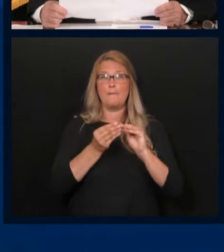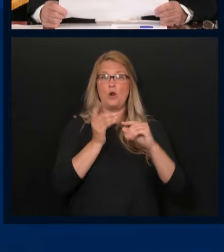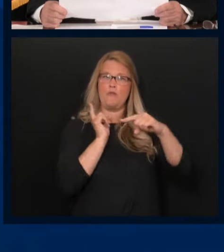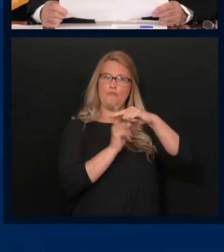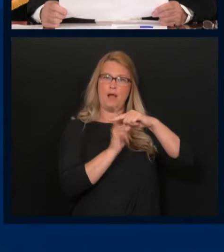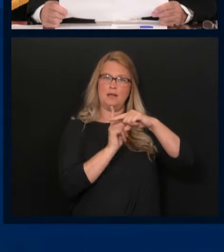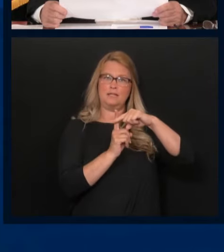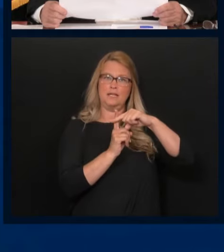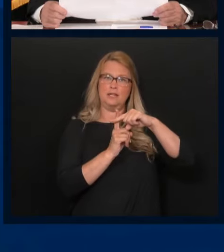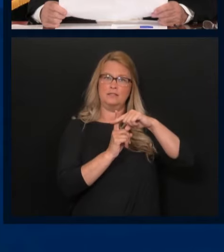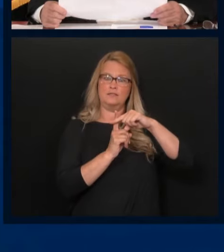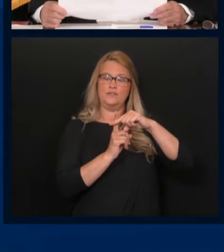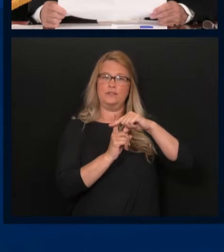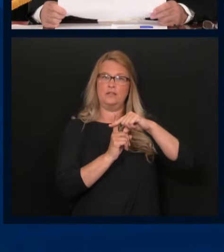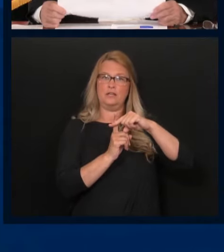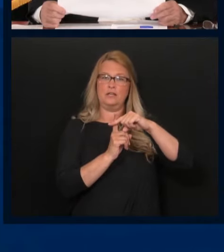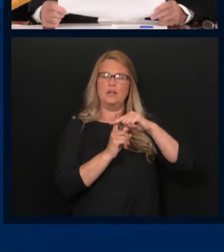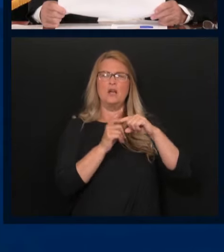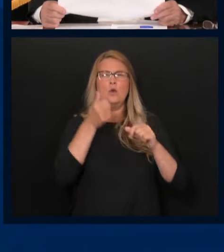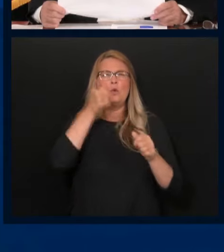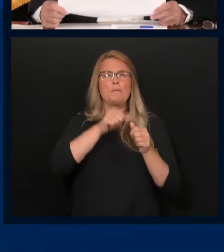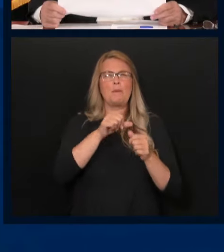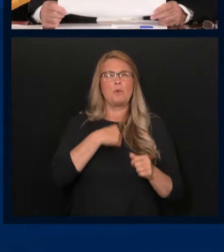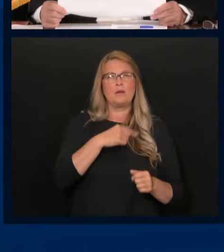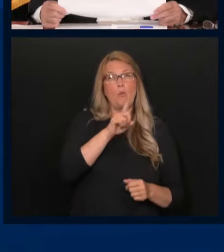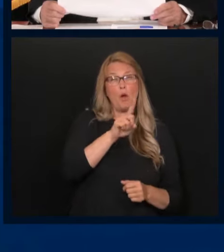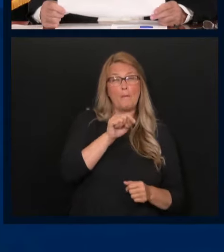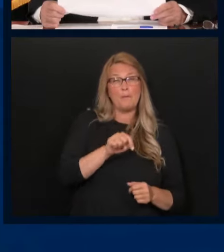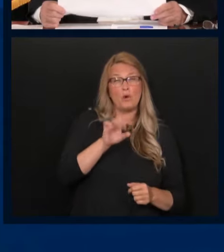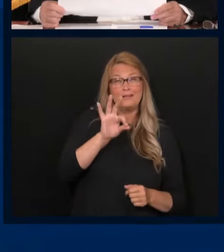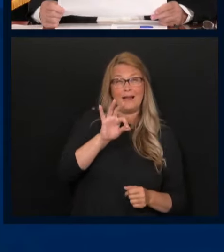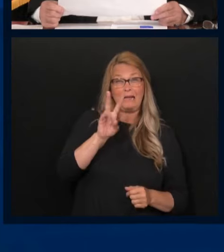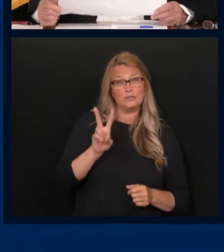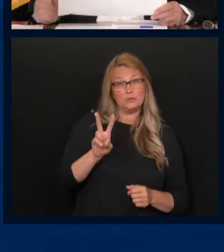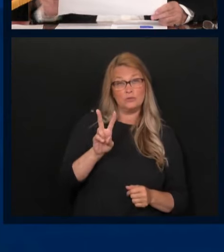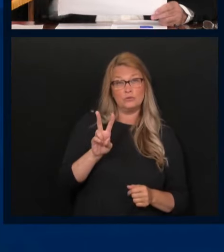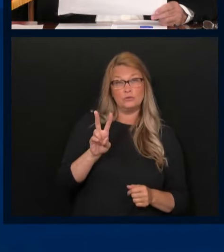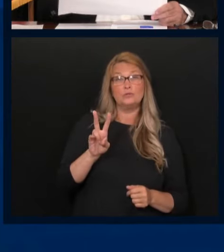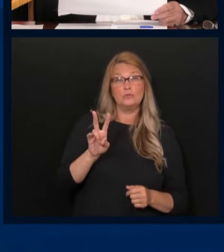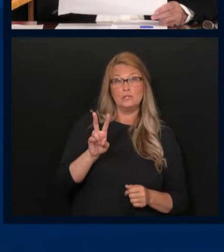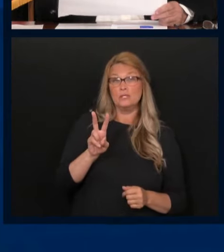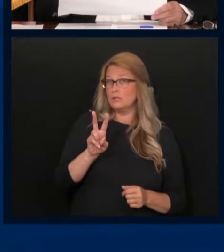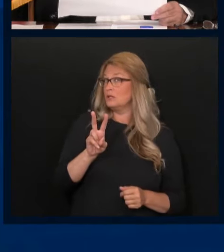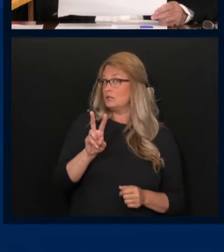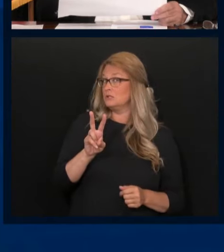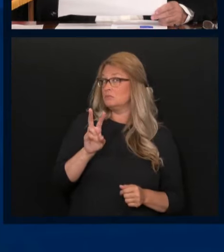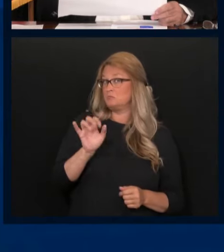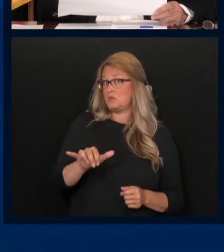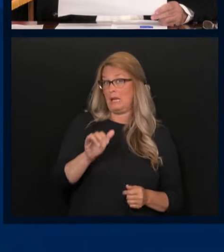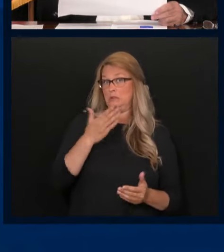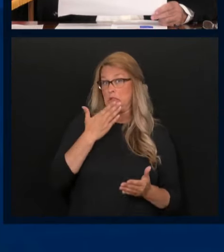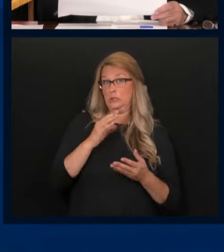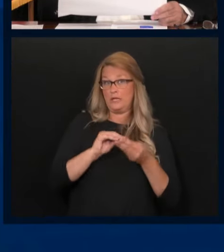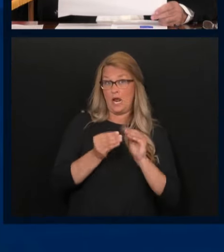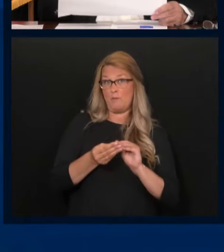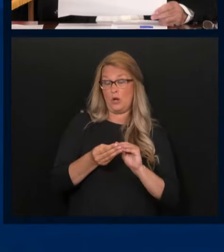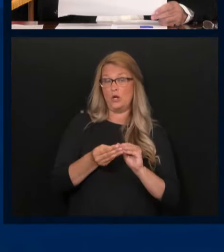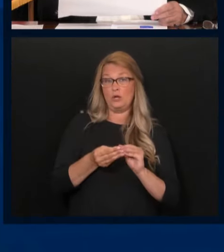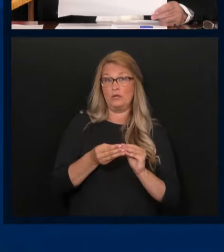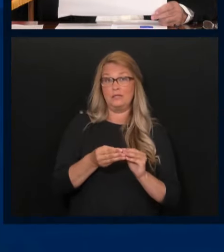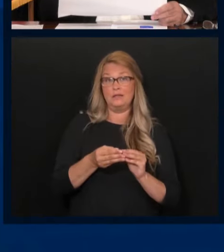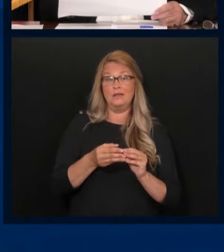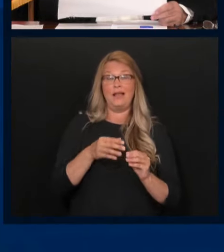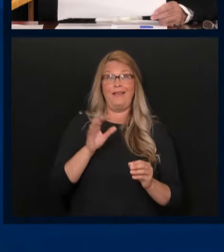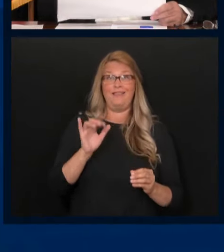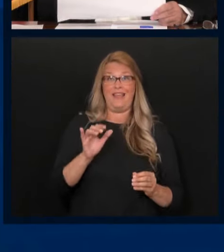now, remember we were at like 1.92, which was unbelievable, or 1.91, and that was the